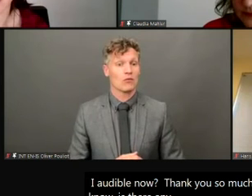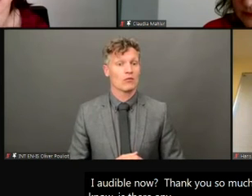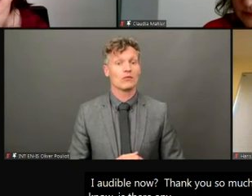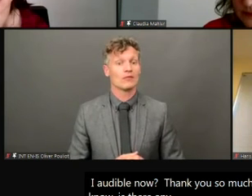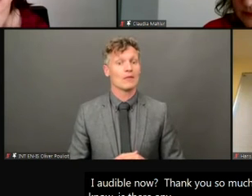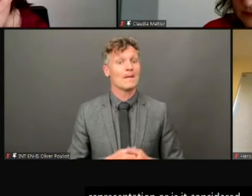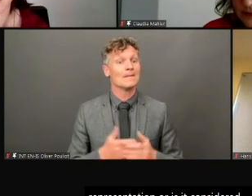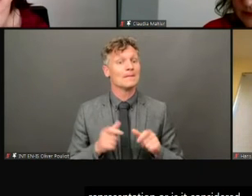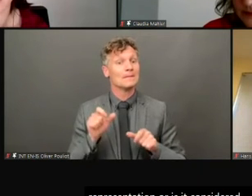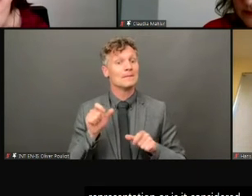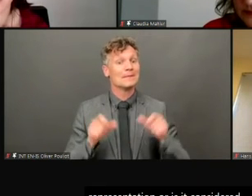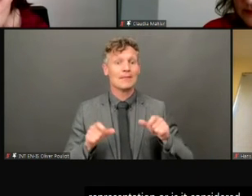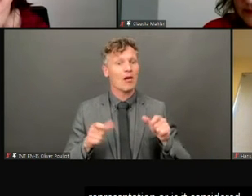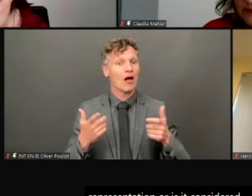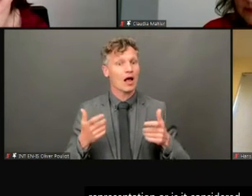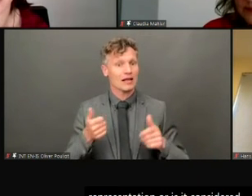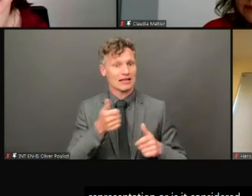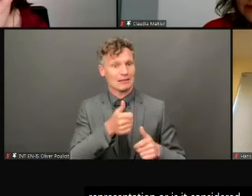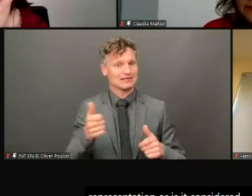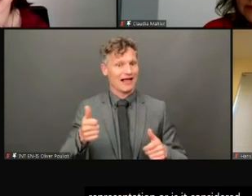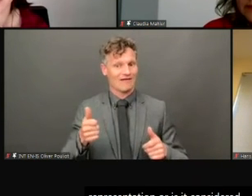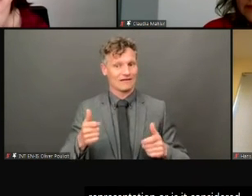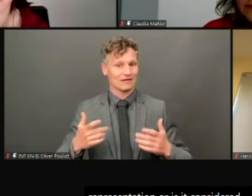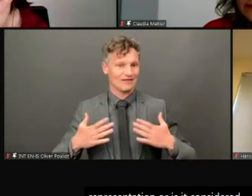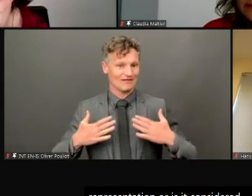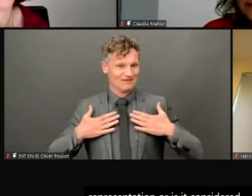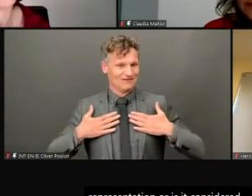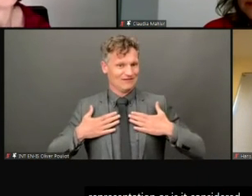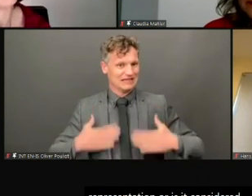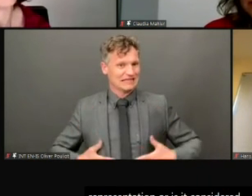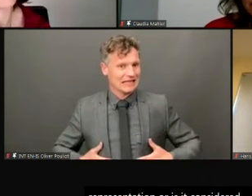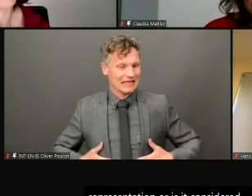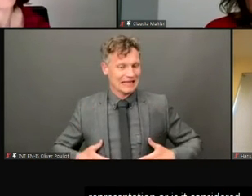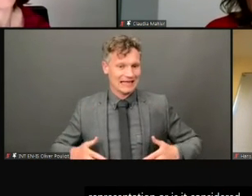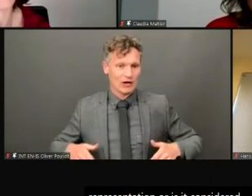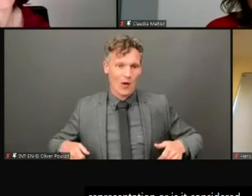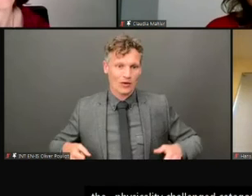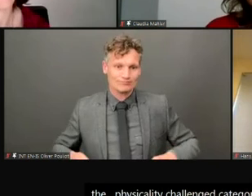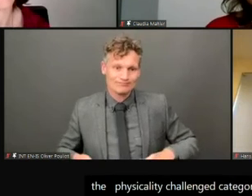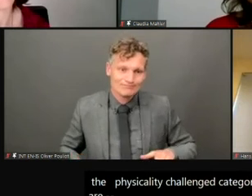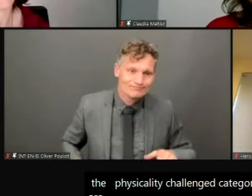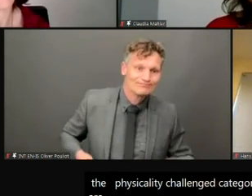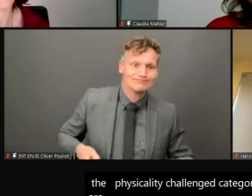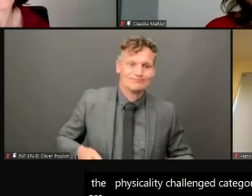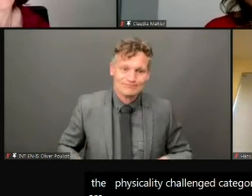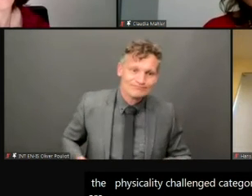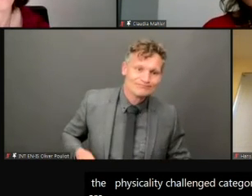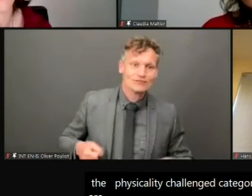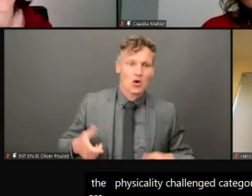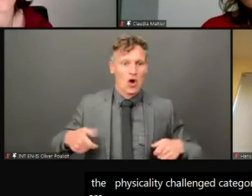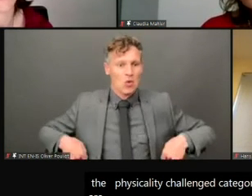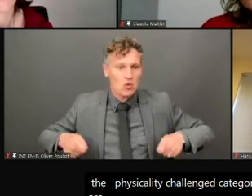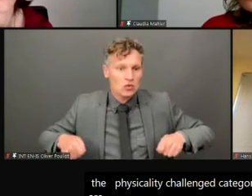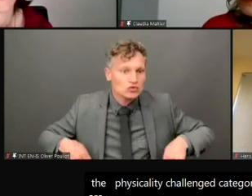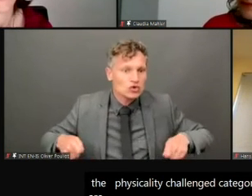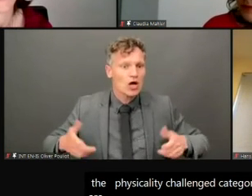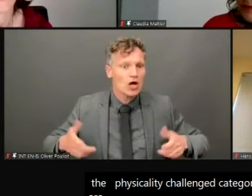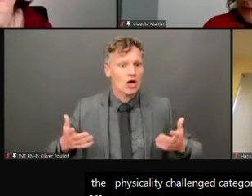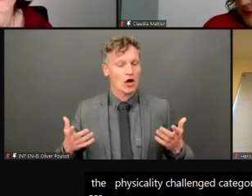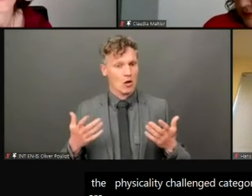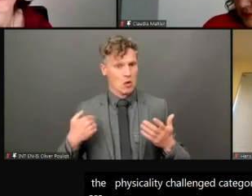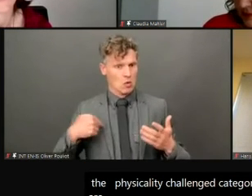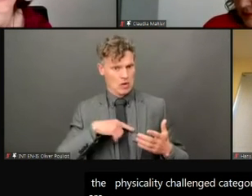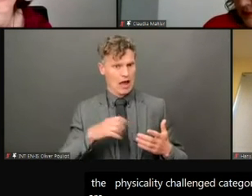category? Because we actually we have severe impediments and we are made to stand in the sun. Wherever we go, we are treated